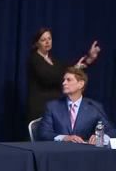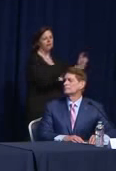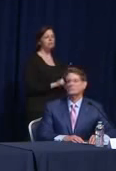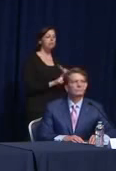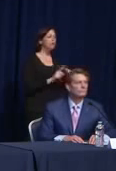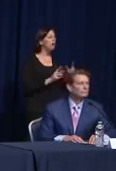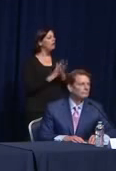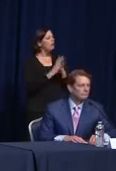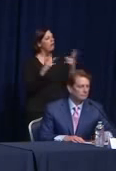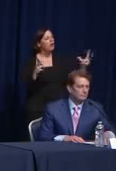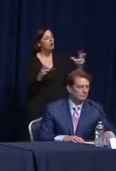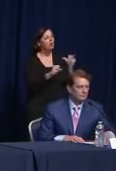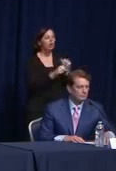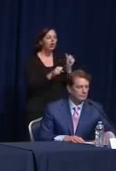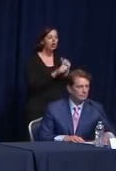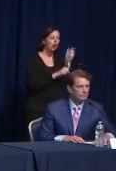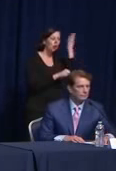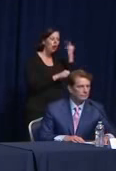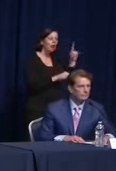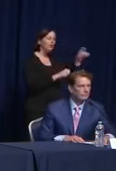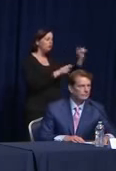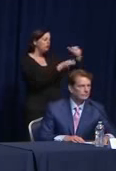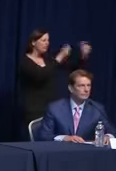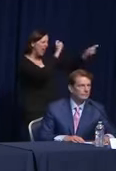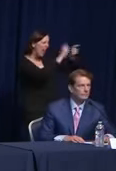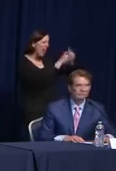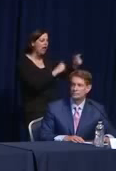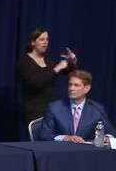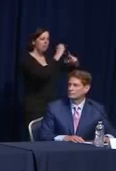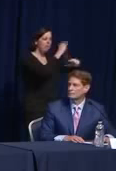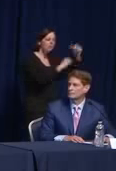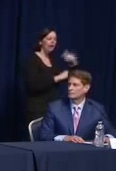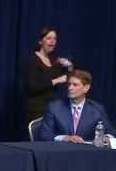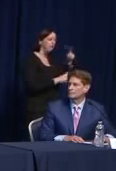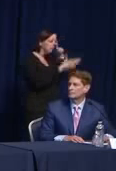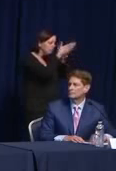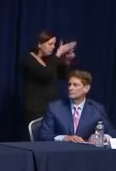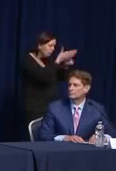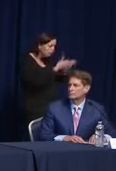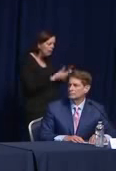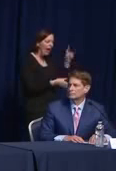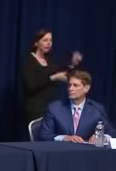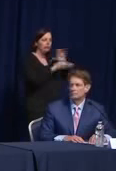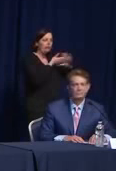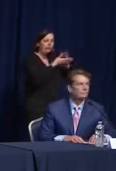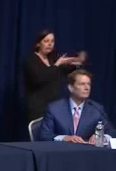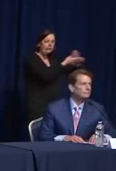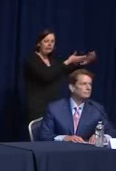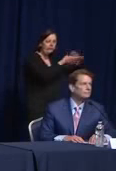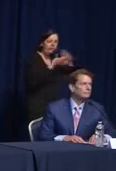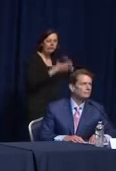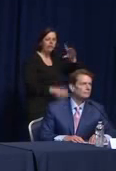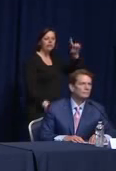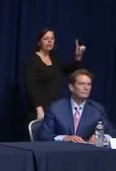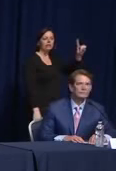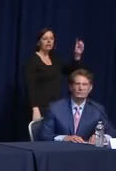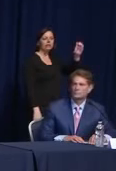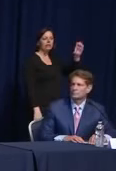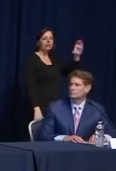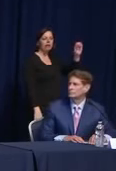do engineering and physical plant inspection, total decontamination. We need to put in a nurse